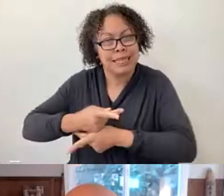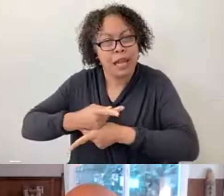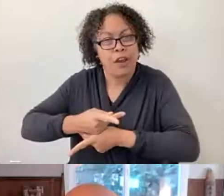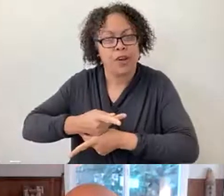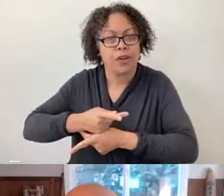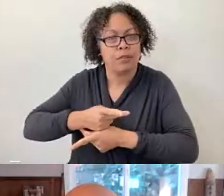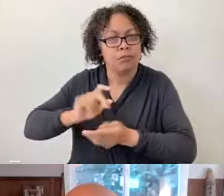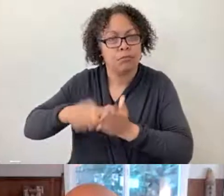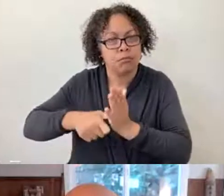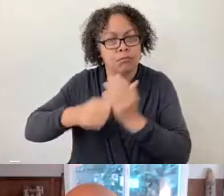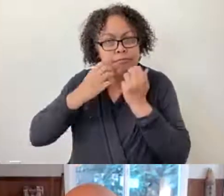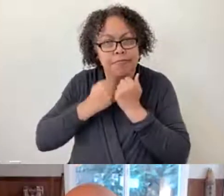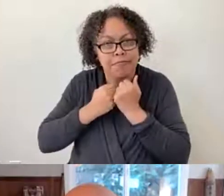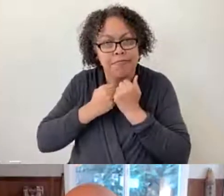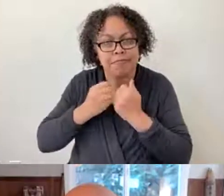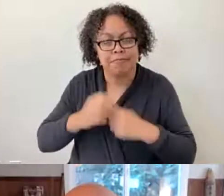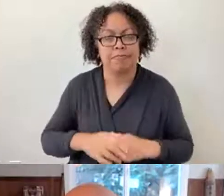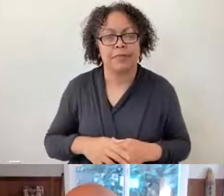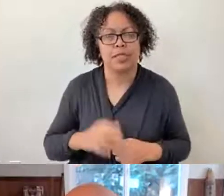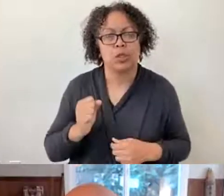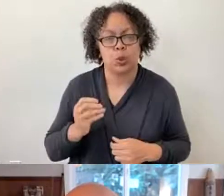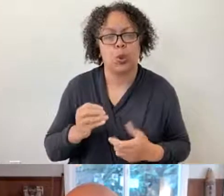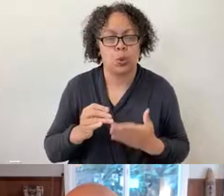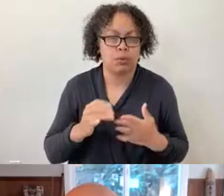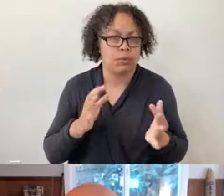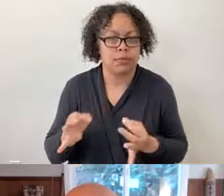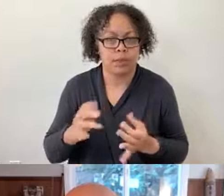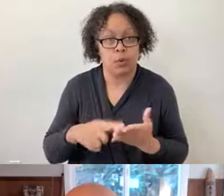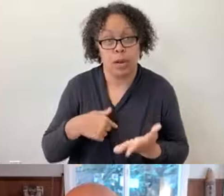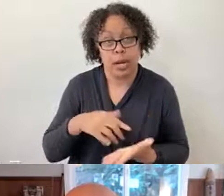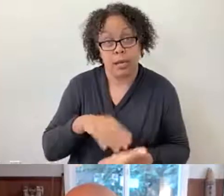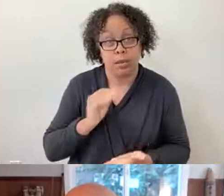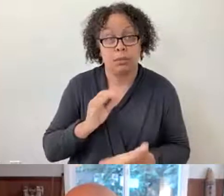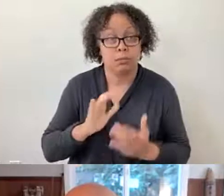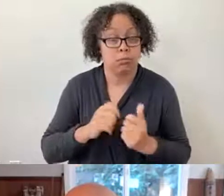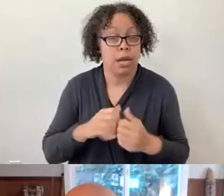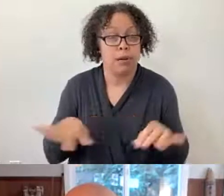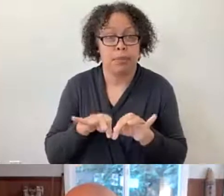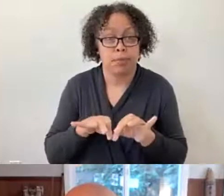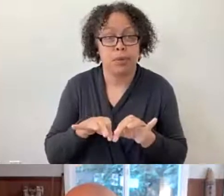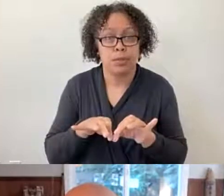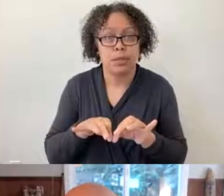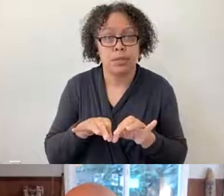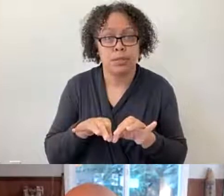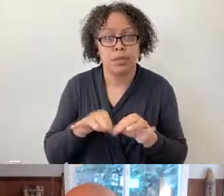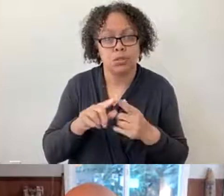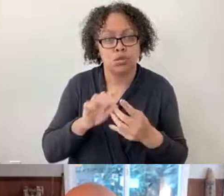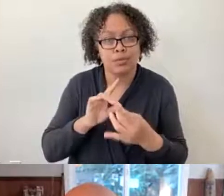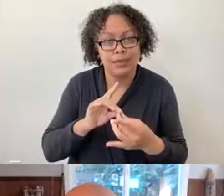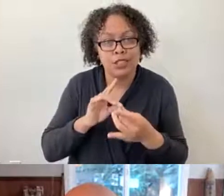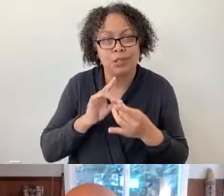into the work. And so certainly the thing I learned was the importance of being in